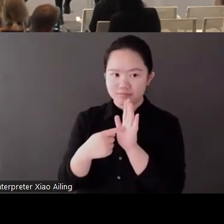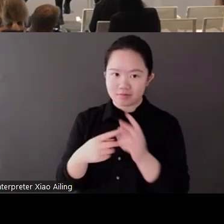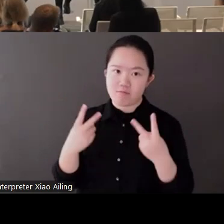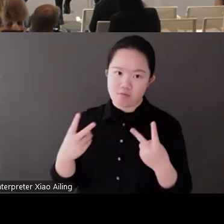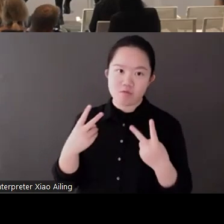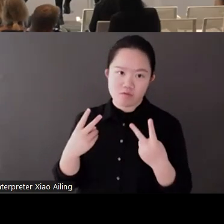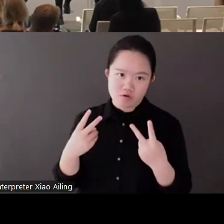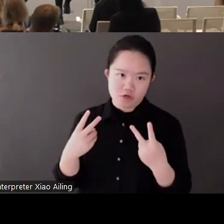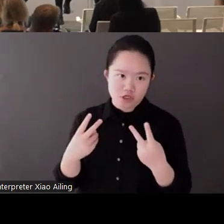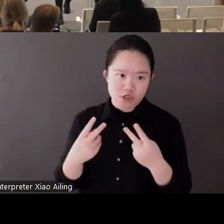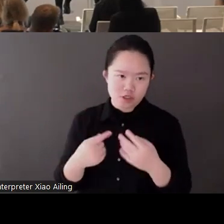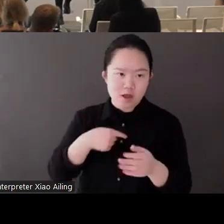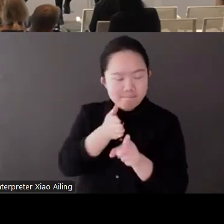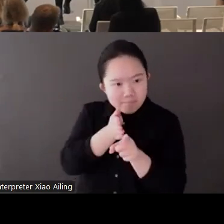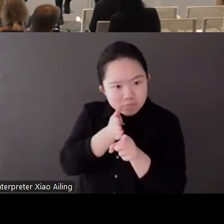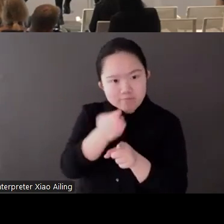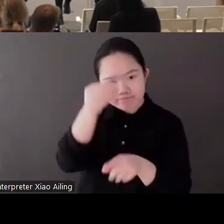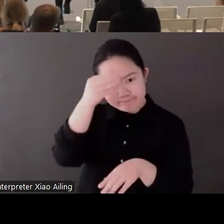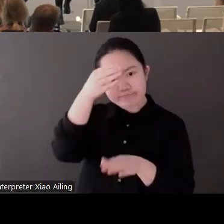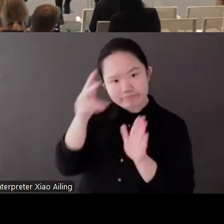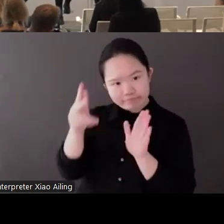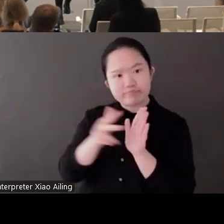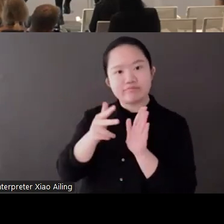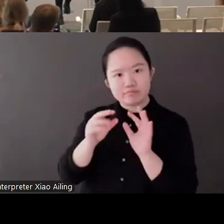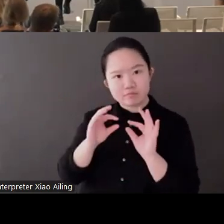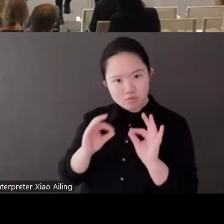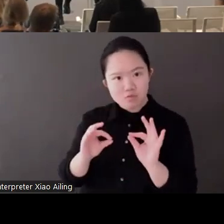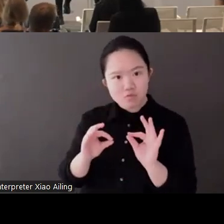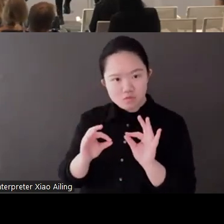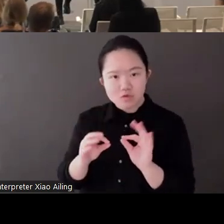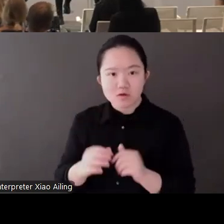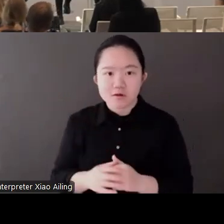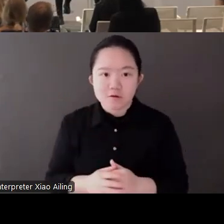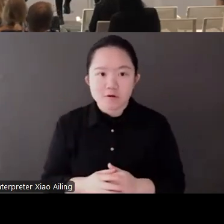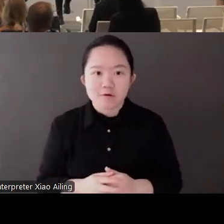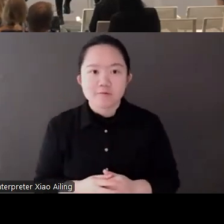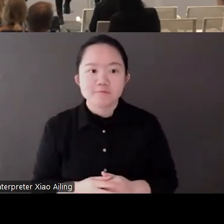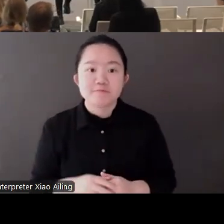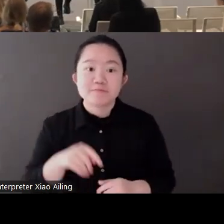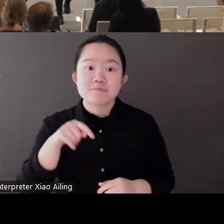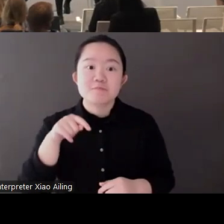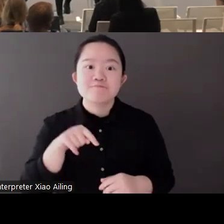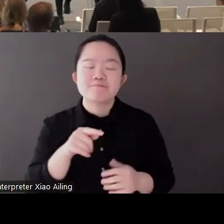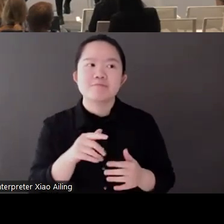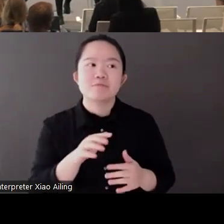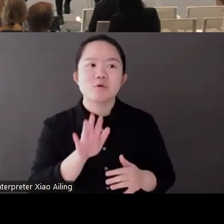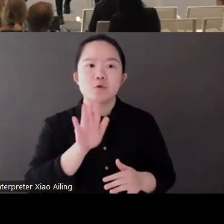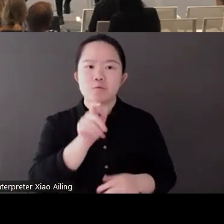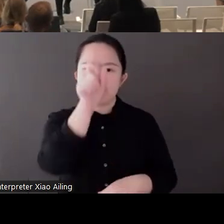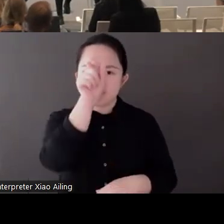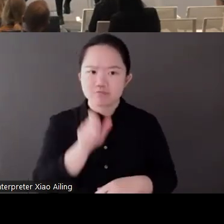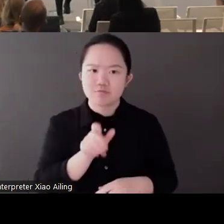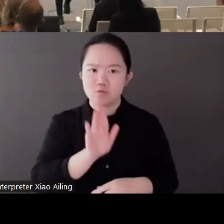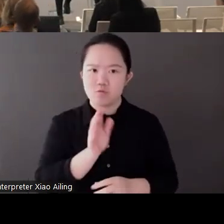the certification and being able to get your professional certified, then that